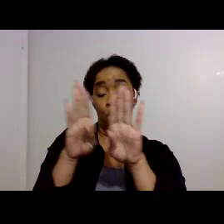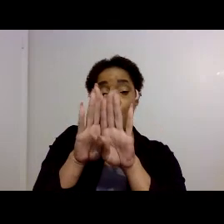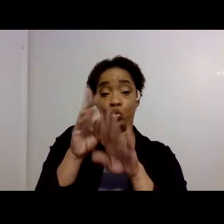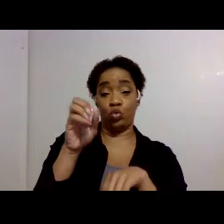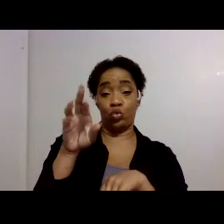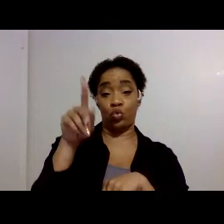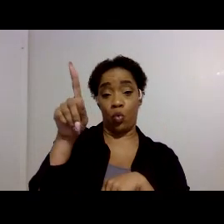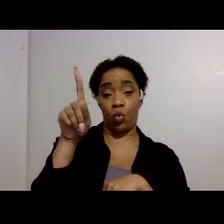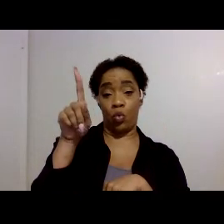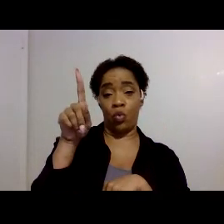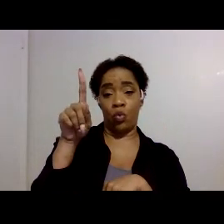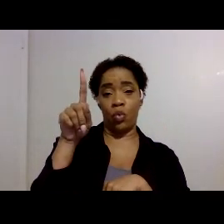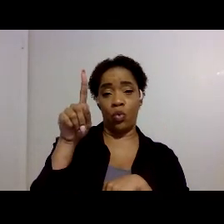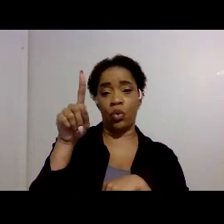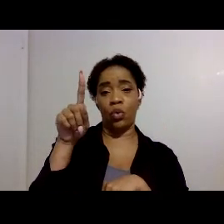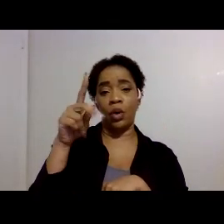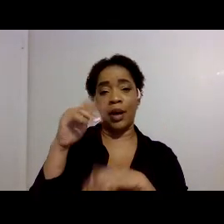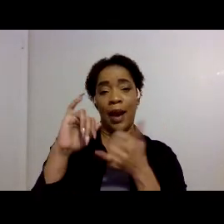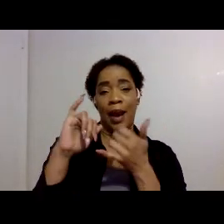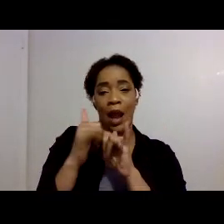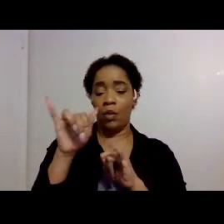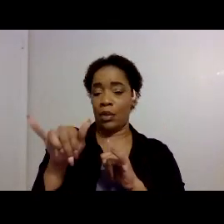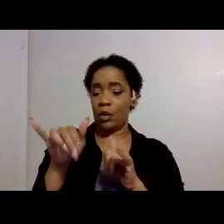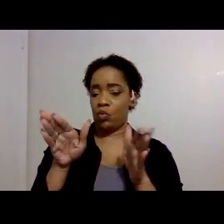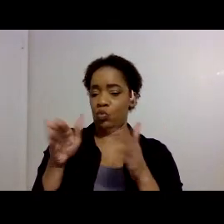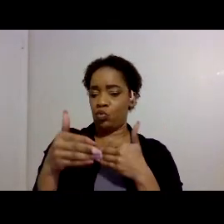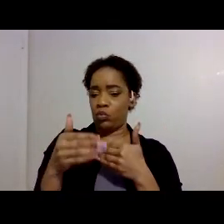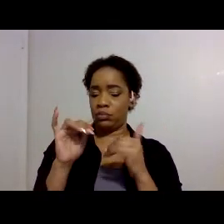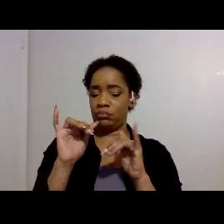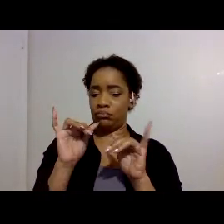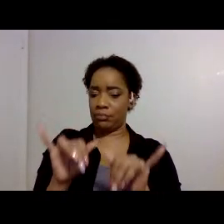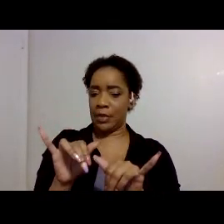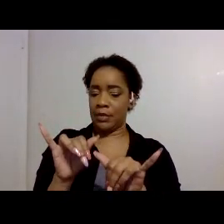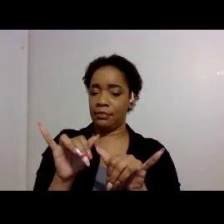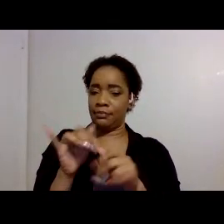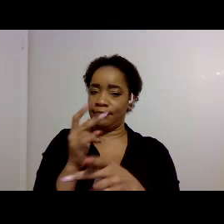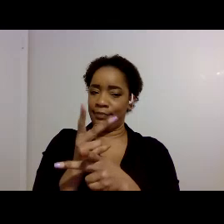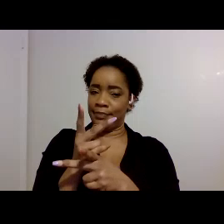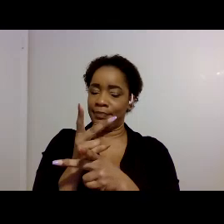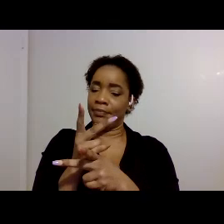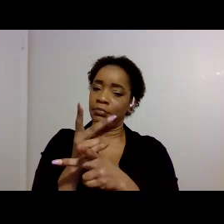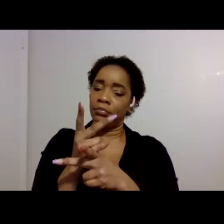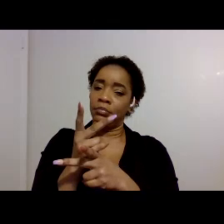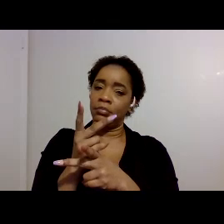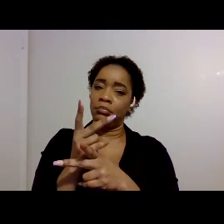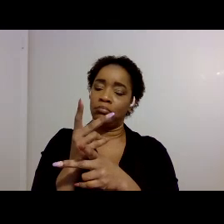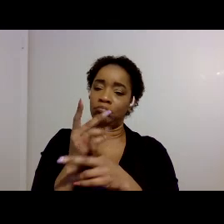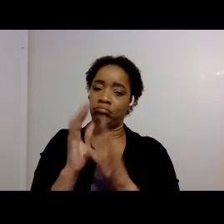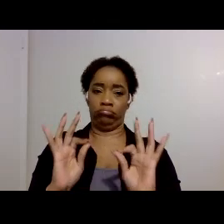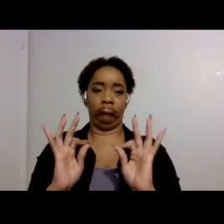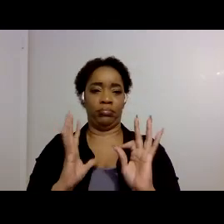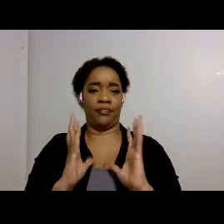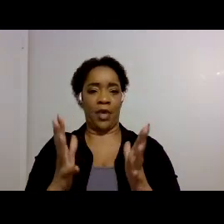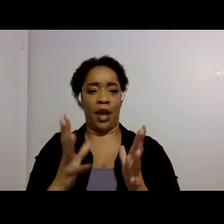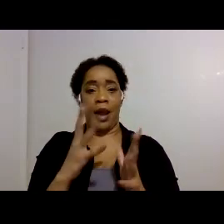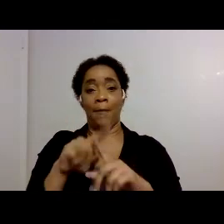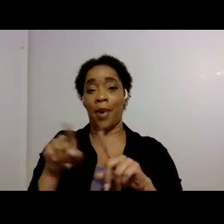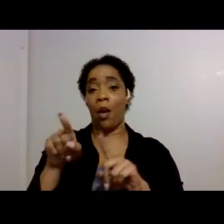preserved the contents of the room, and how the open door was more susceptible to the conditions of the